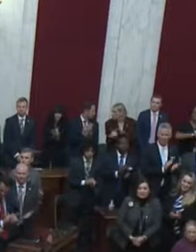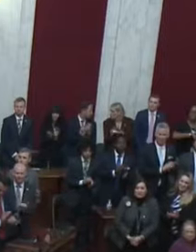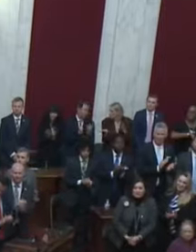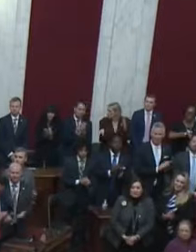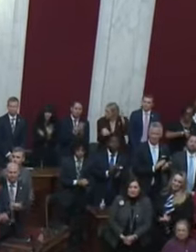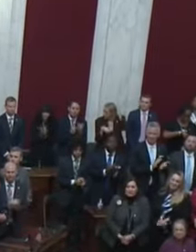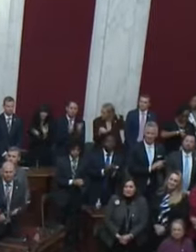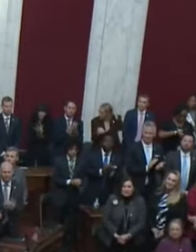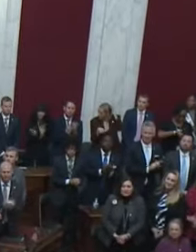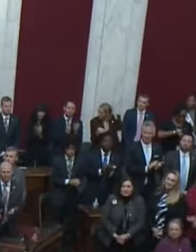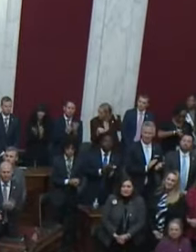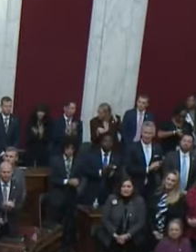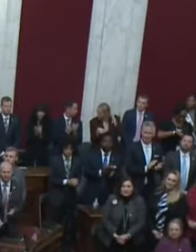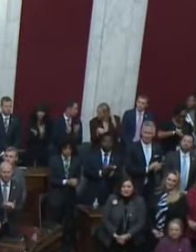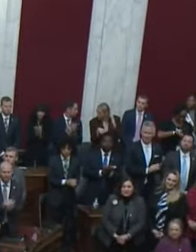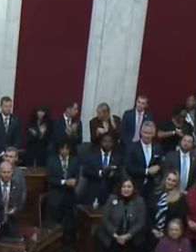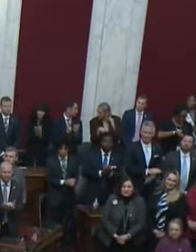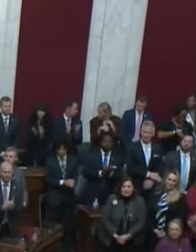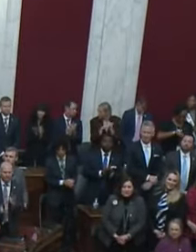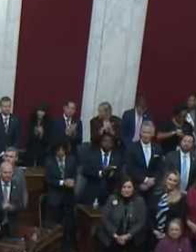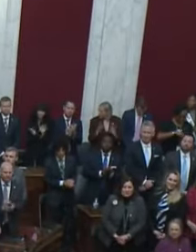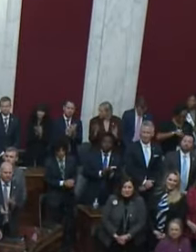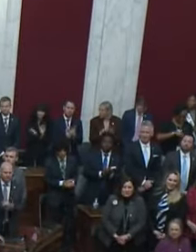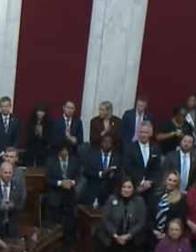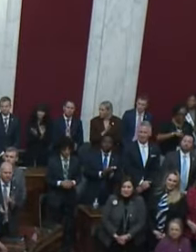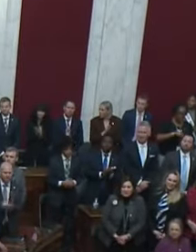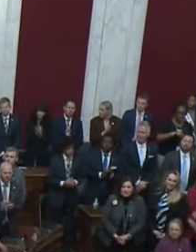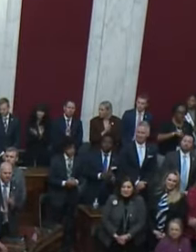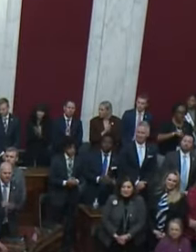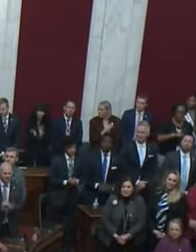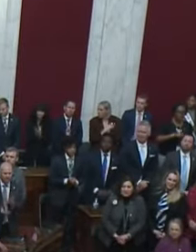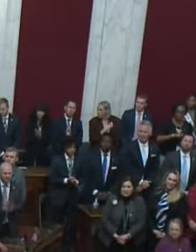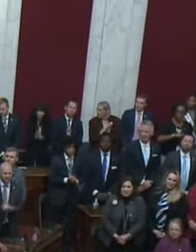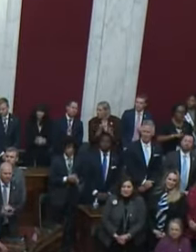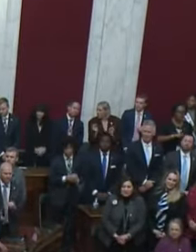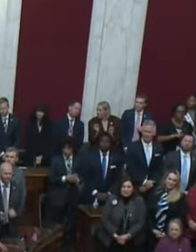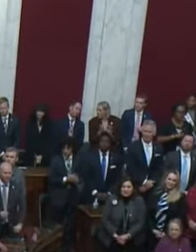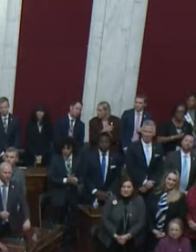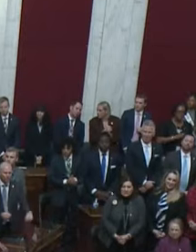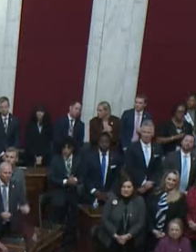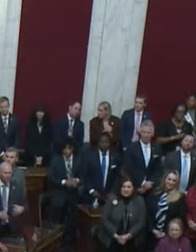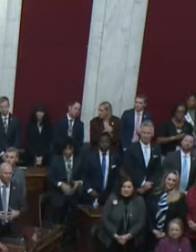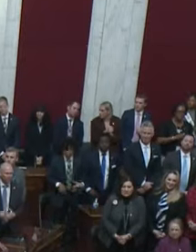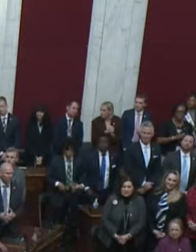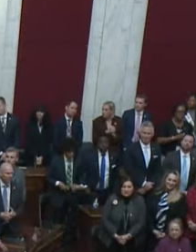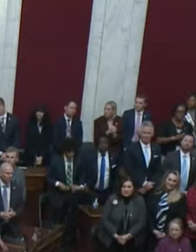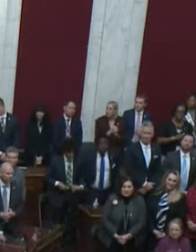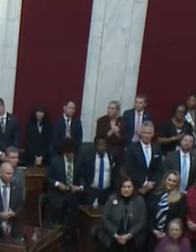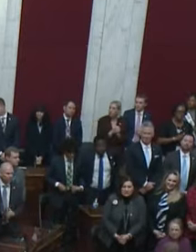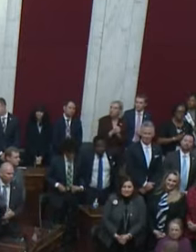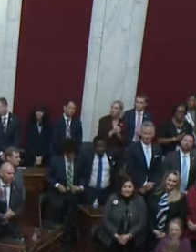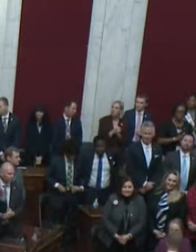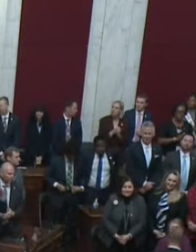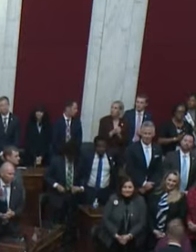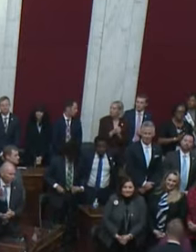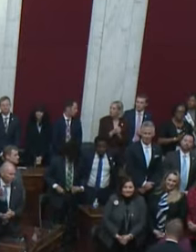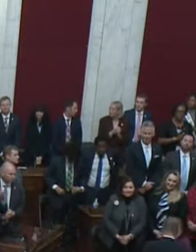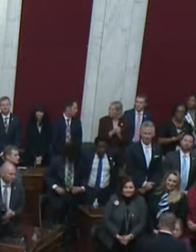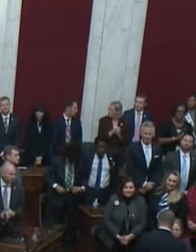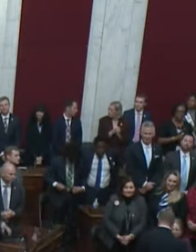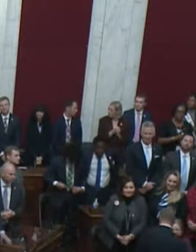of show what he thought was a slow and plodding economy for West Virginia until he took